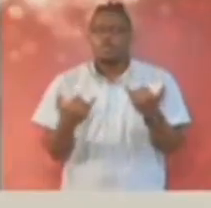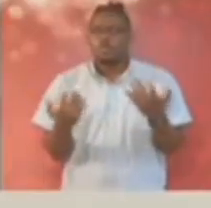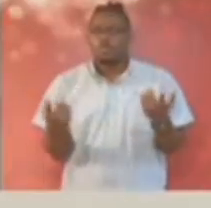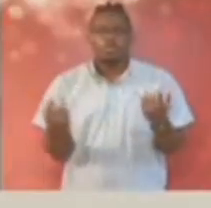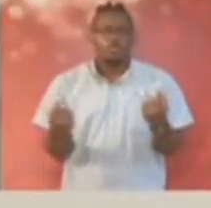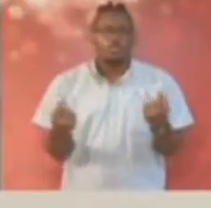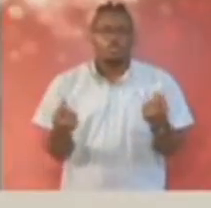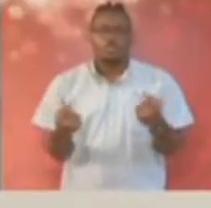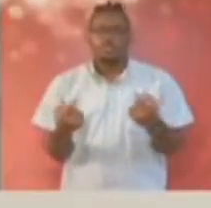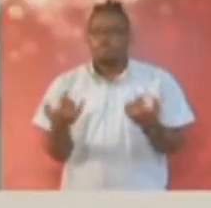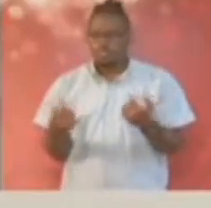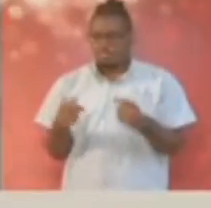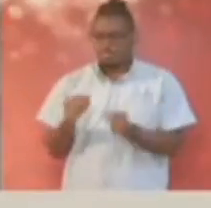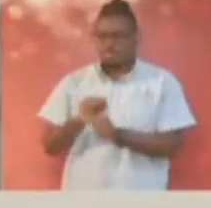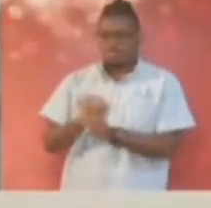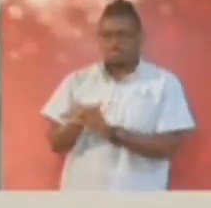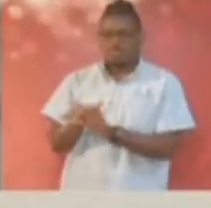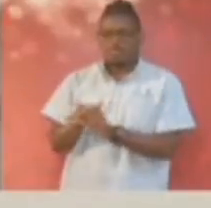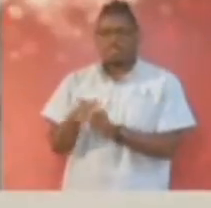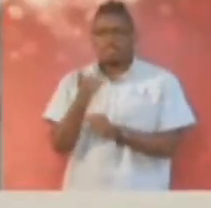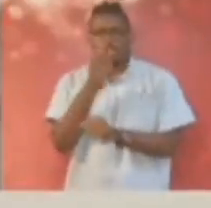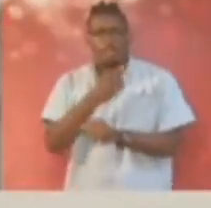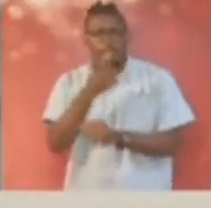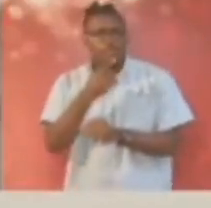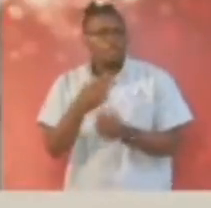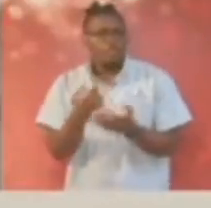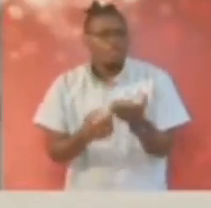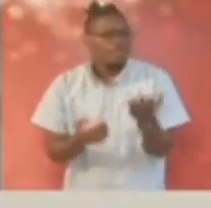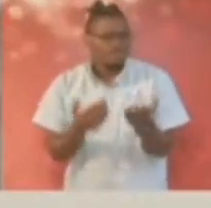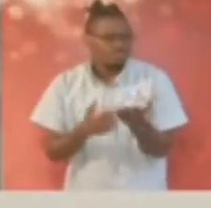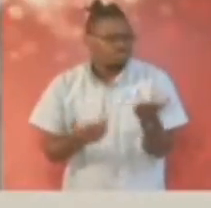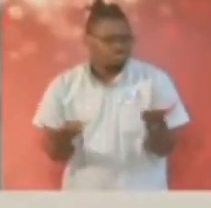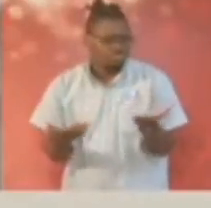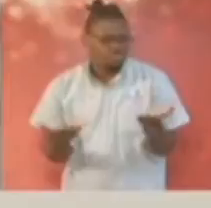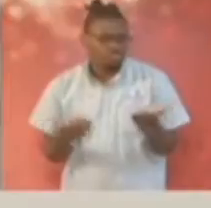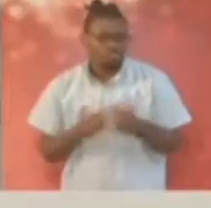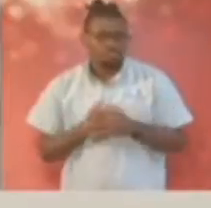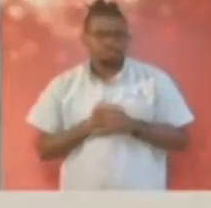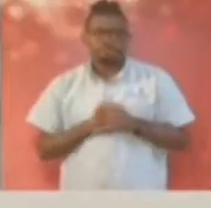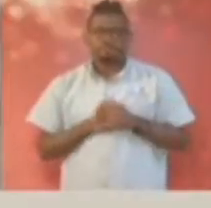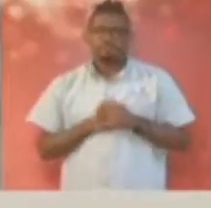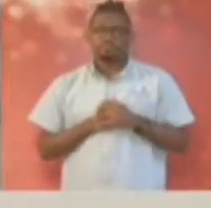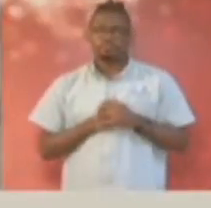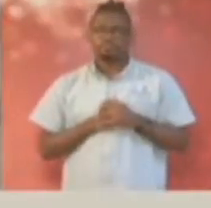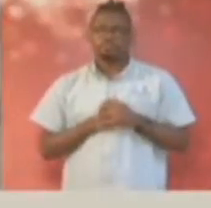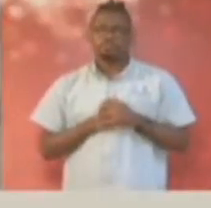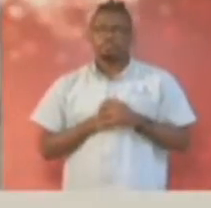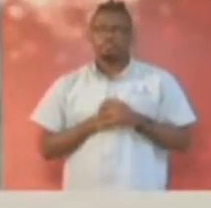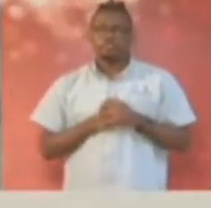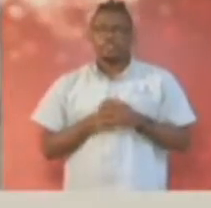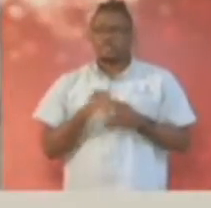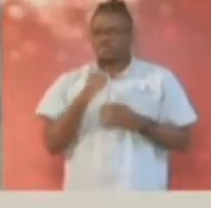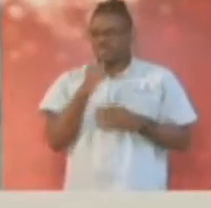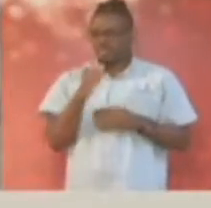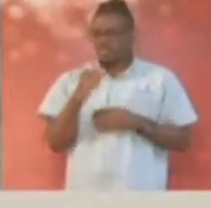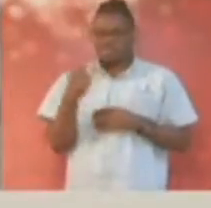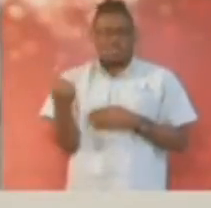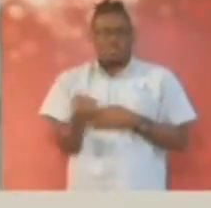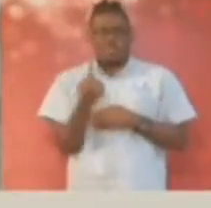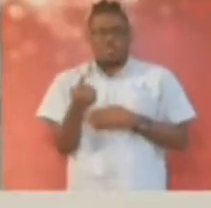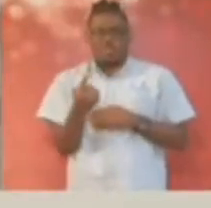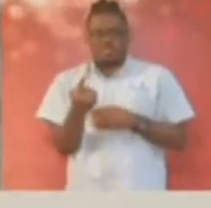also. Epidemics, we do have epidemics in chronic disease, not only infectious diseases.